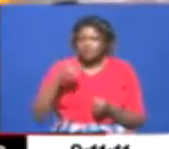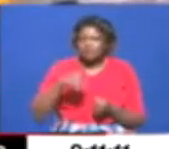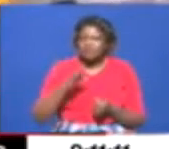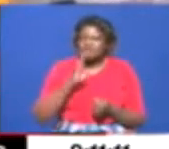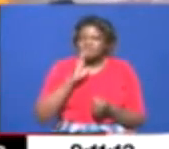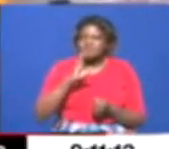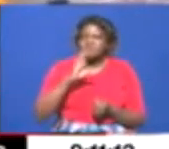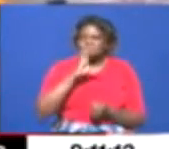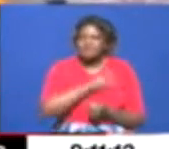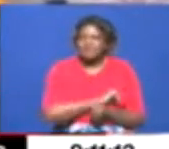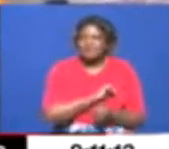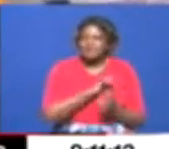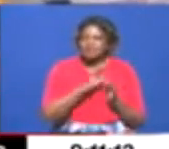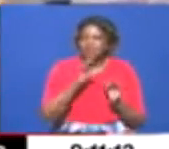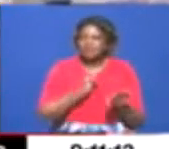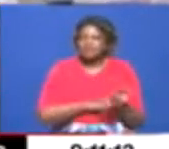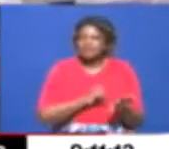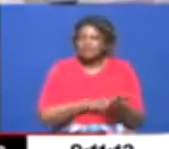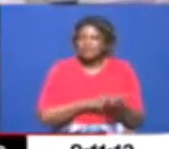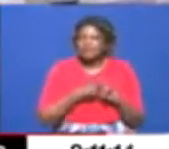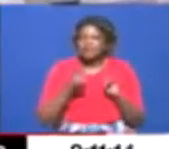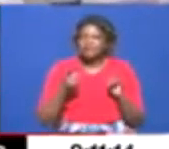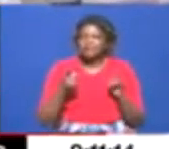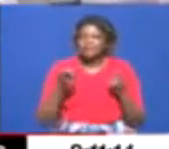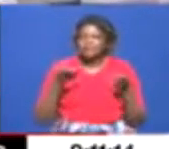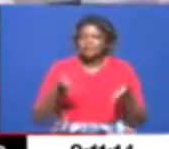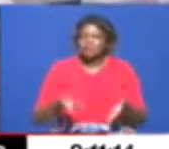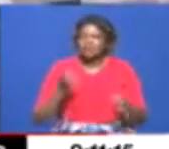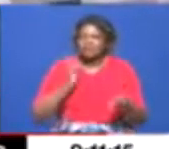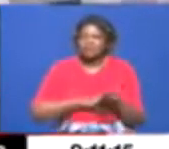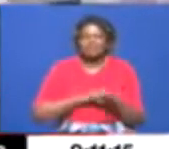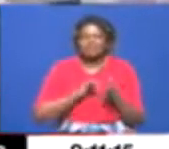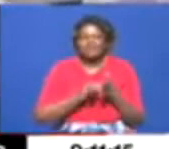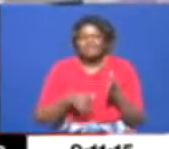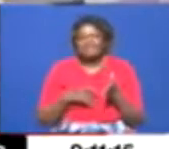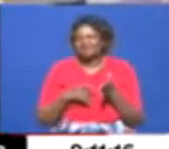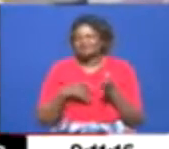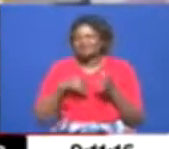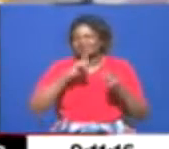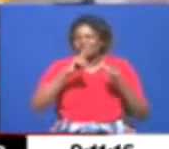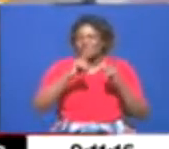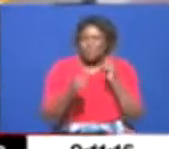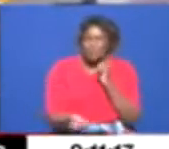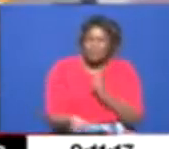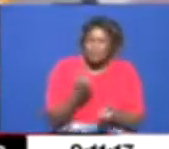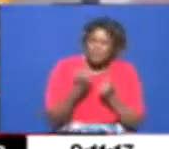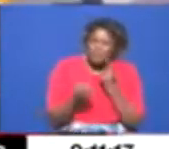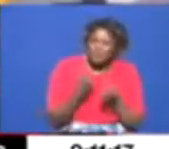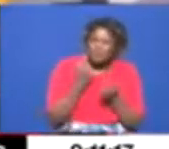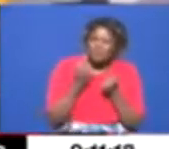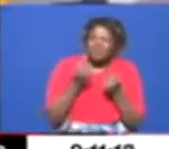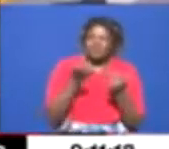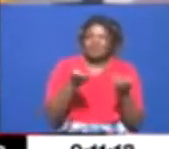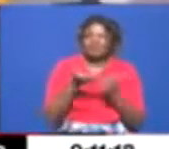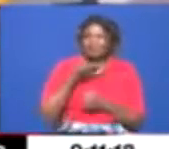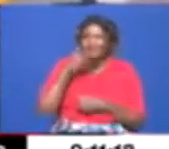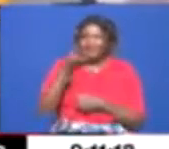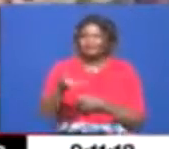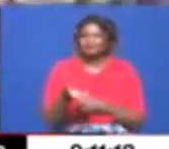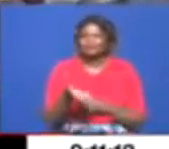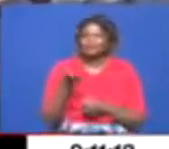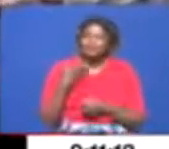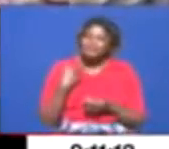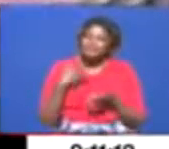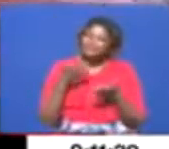enough, but a time comes when you raise questions, and these particular questions need answers. We are seeking for the